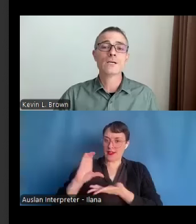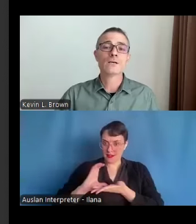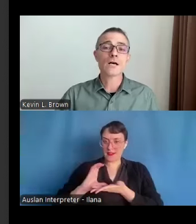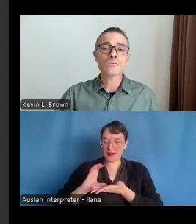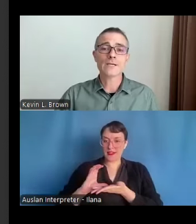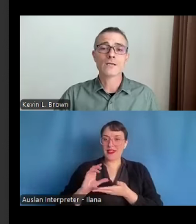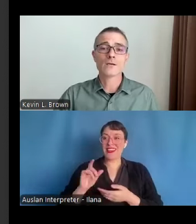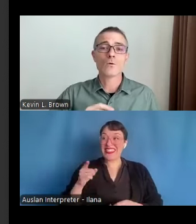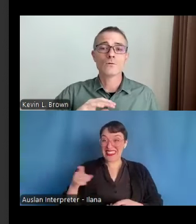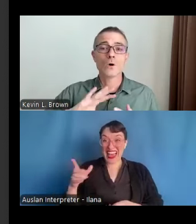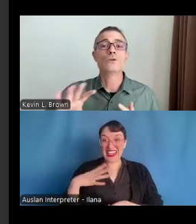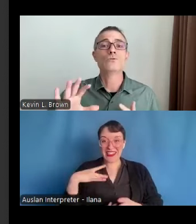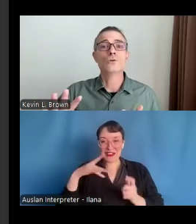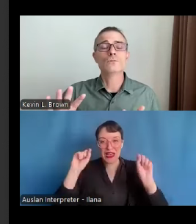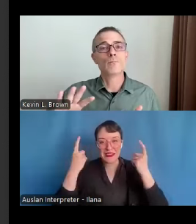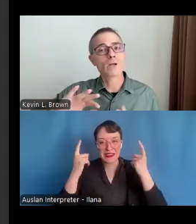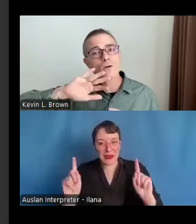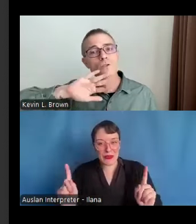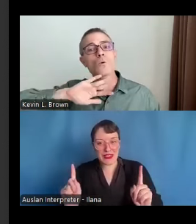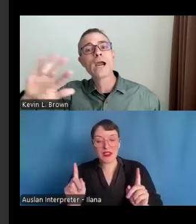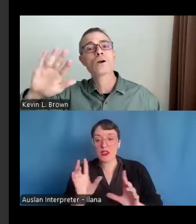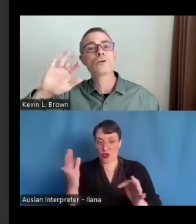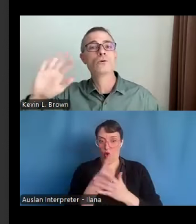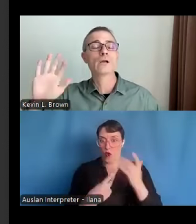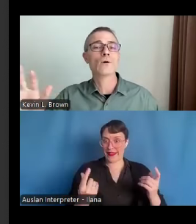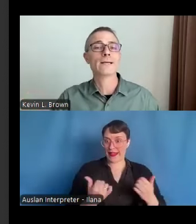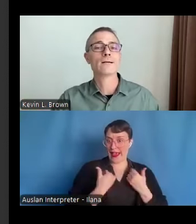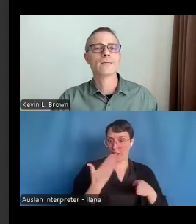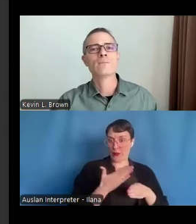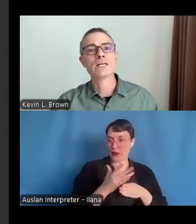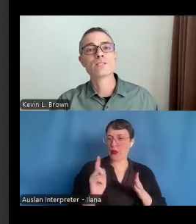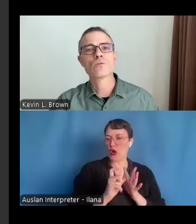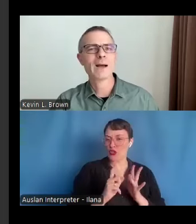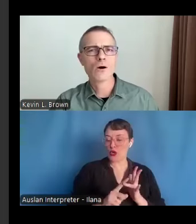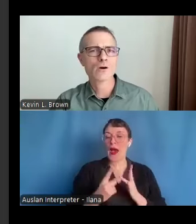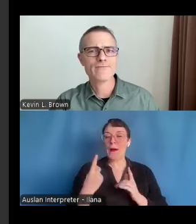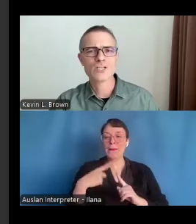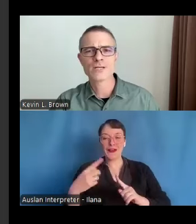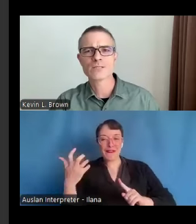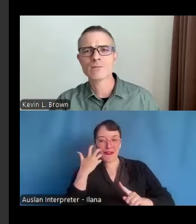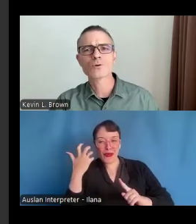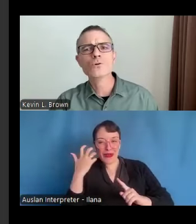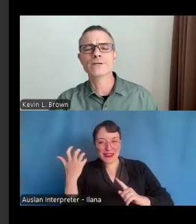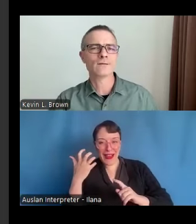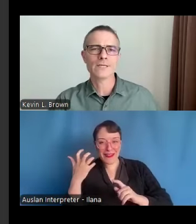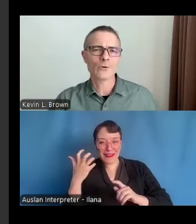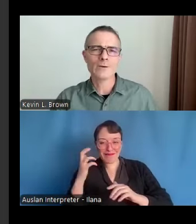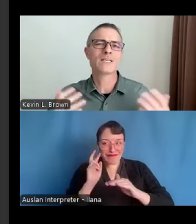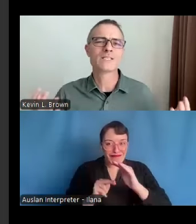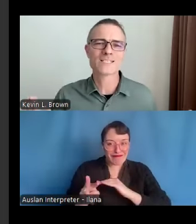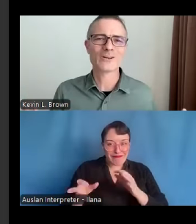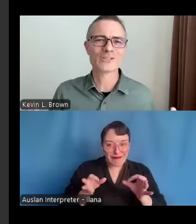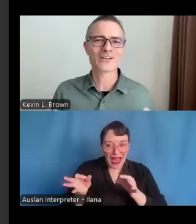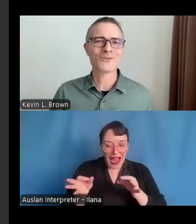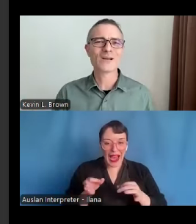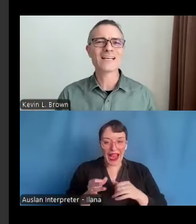understand not only what you do, but also where you're going. And so the power of vision has been proven, in